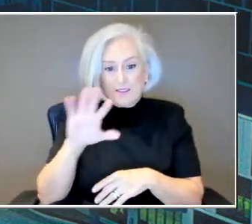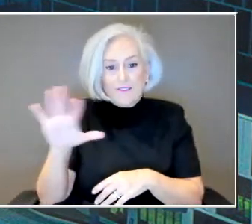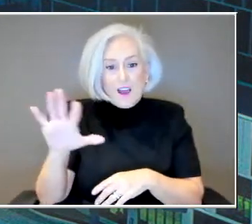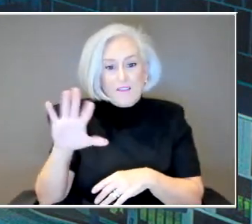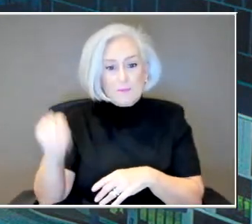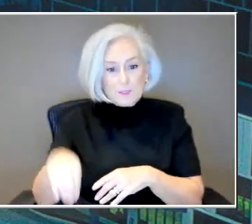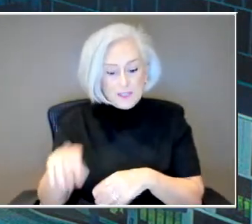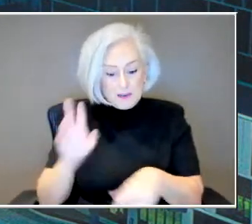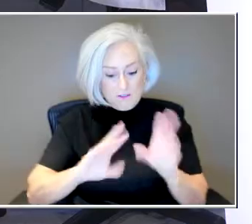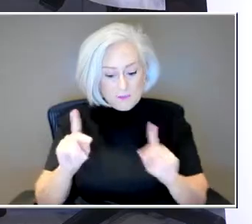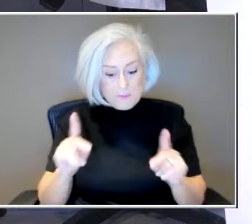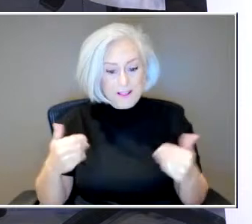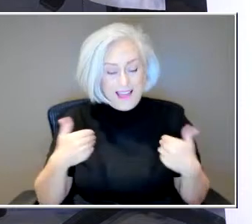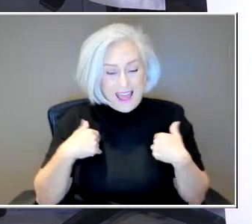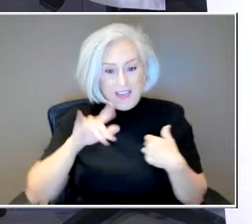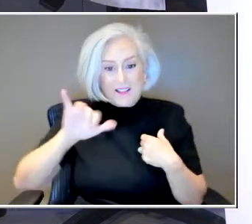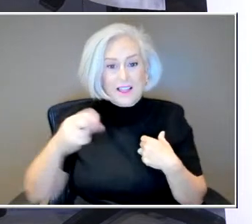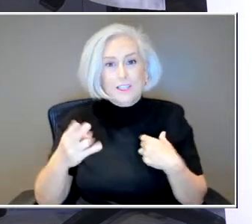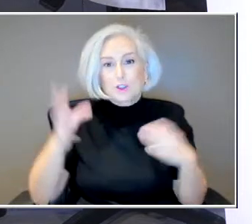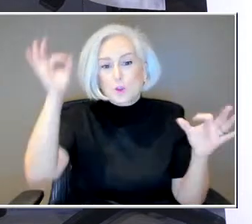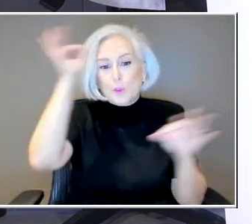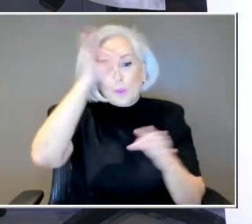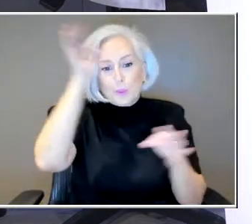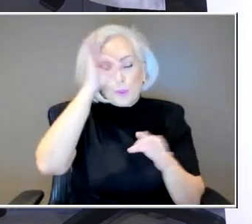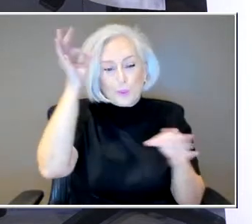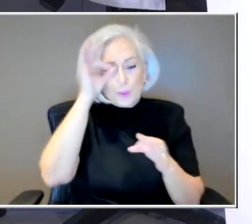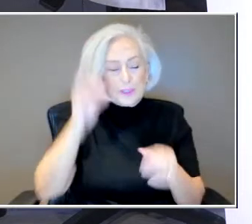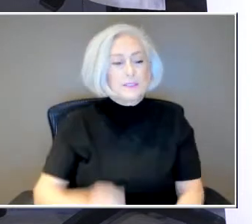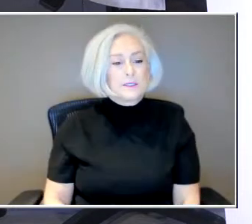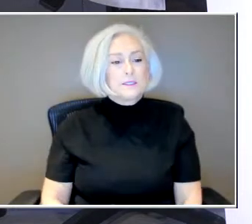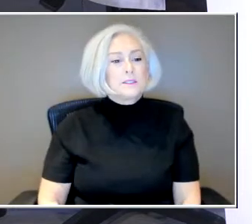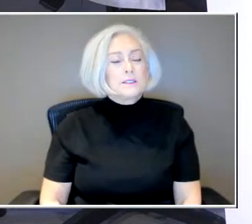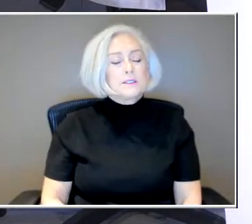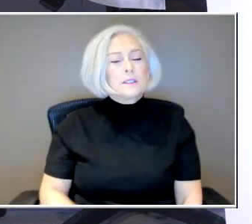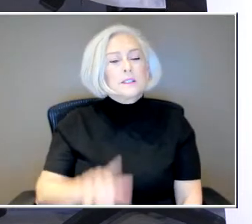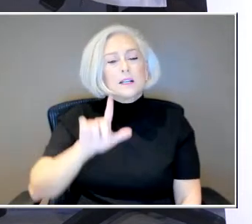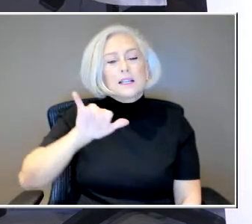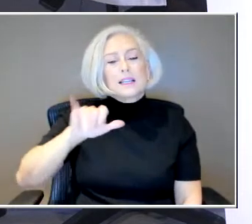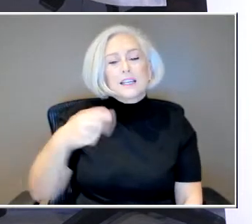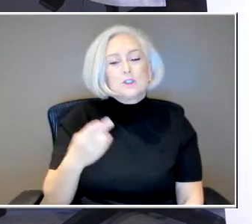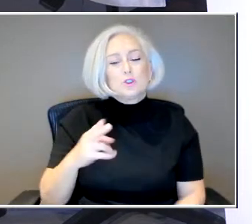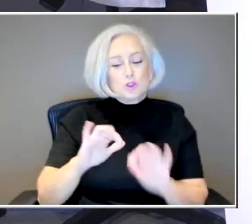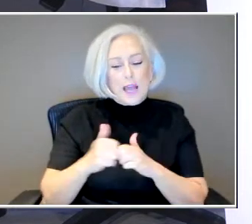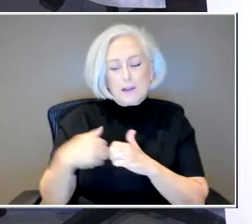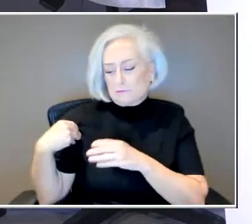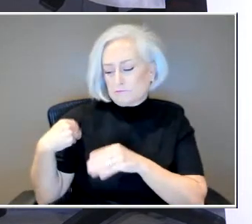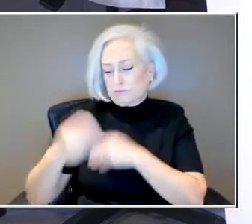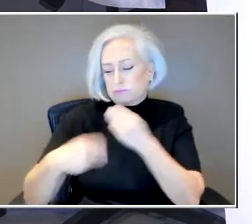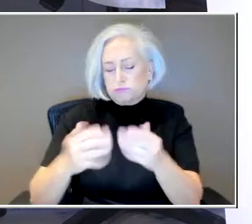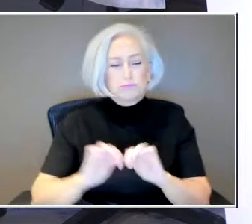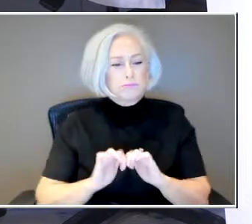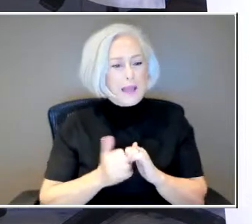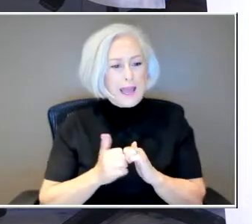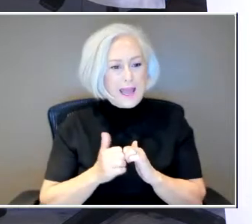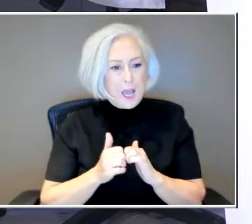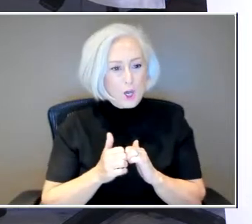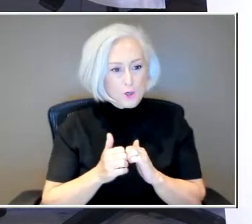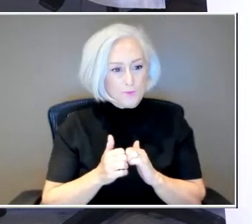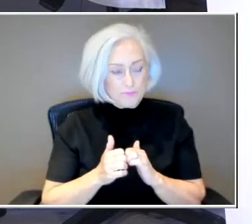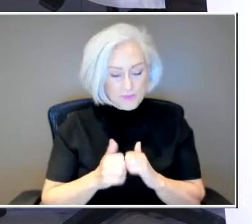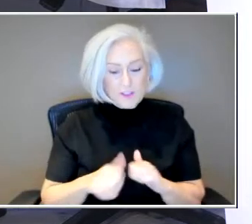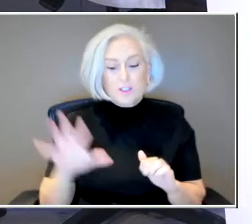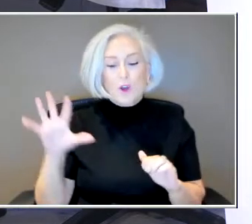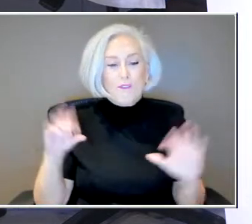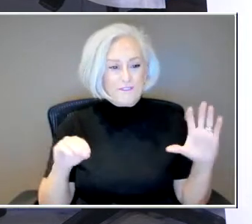have it. So Shabana, how is Lynch syndrome inherited? Yeah, dominant. So 50-50. So we all have